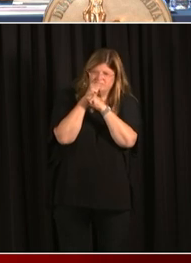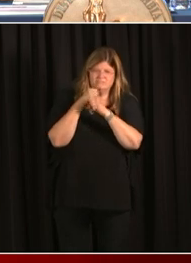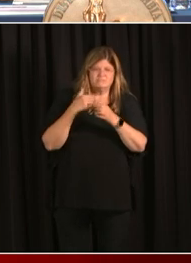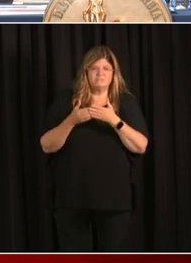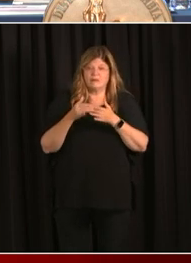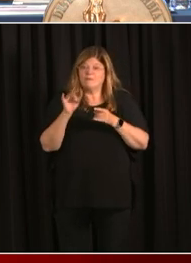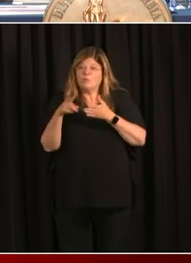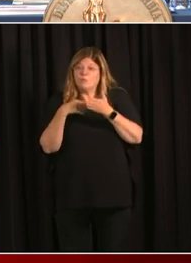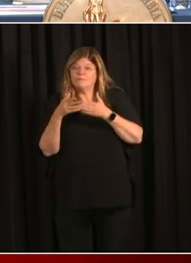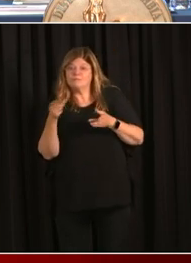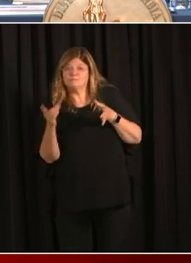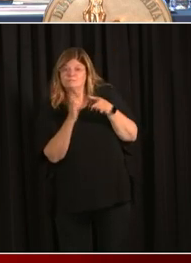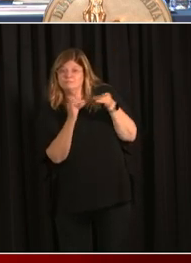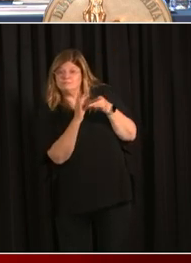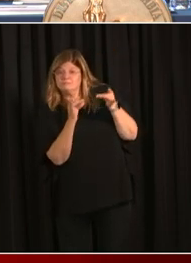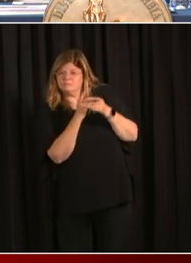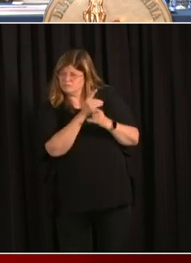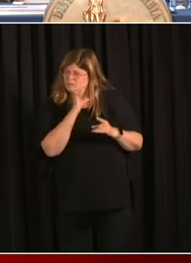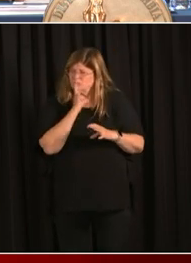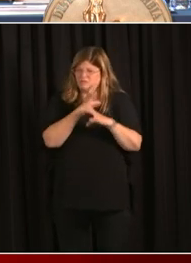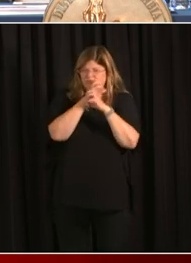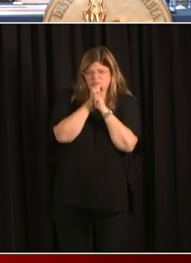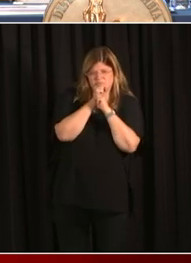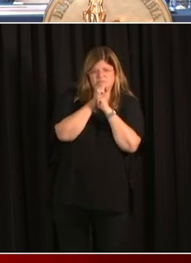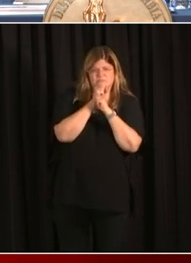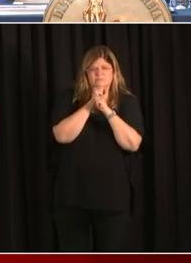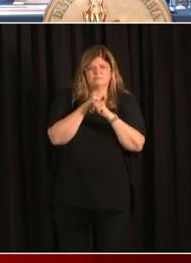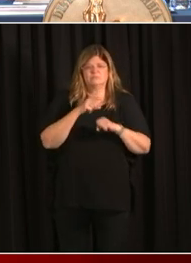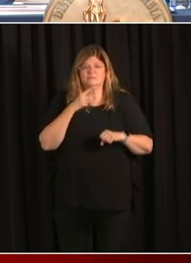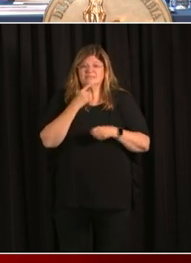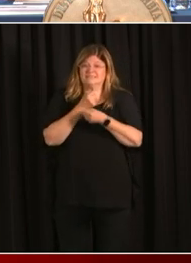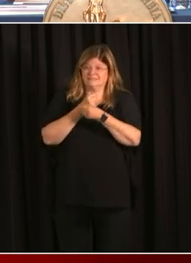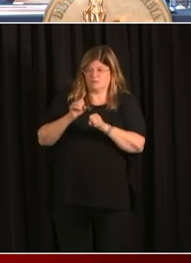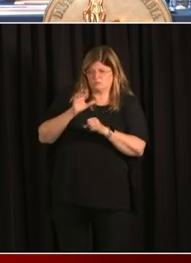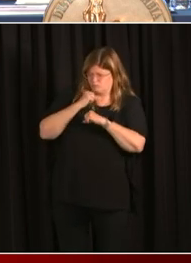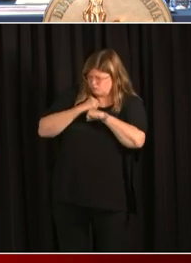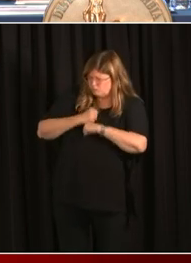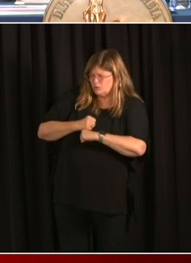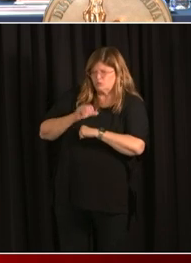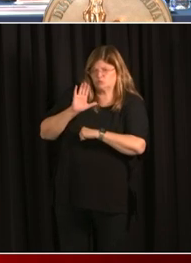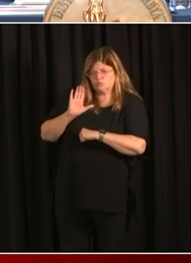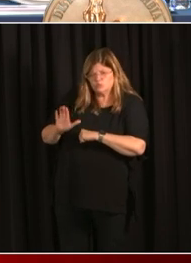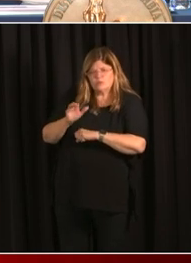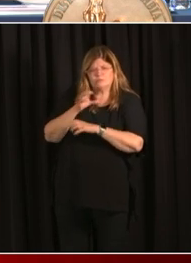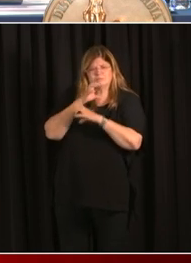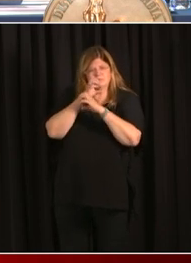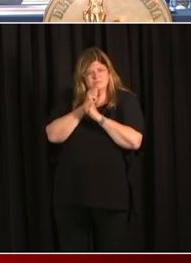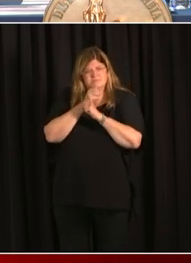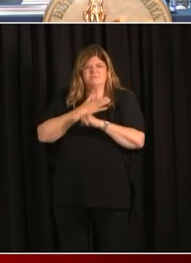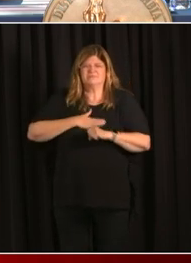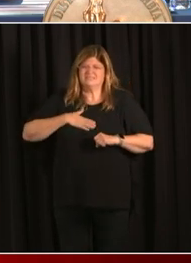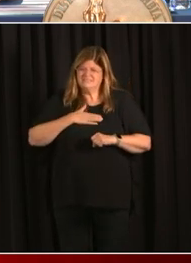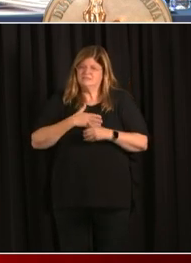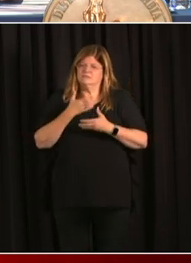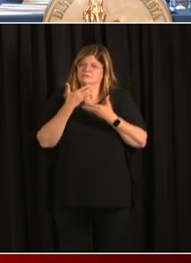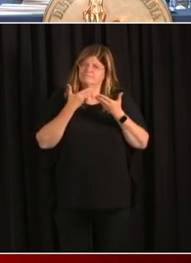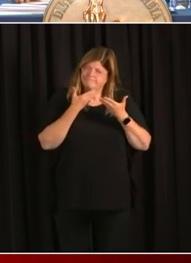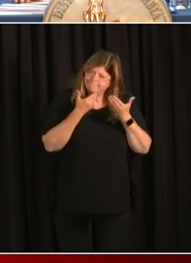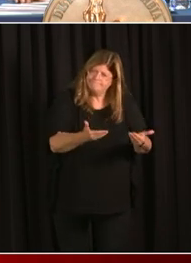with public health data to keep us safe and to protect your privacy. So please cooperate with